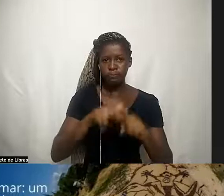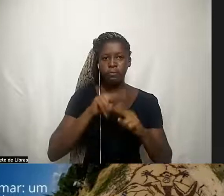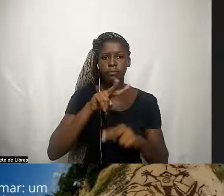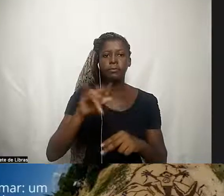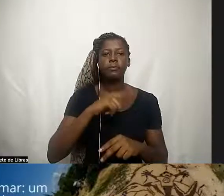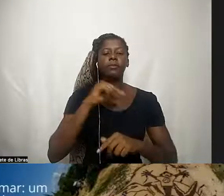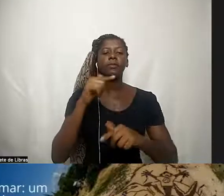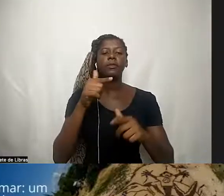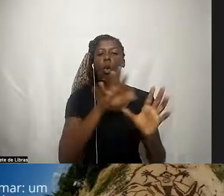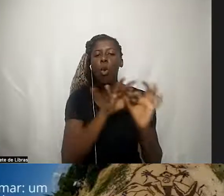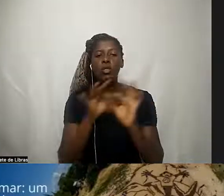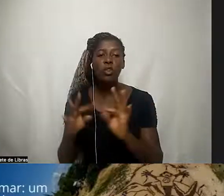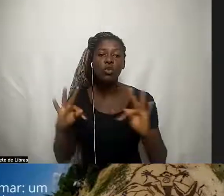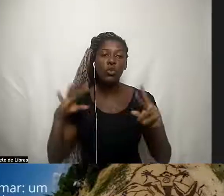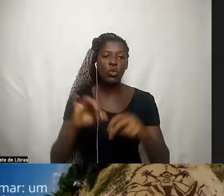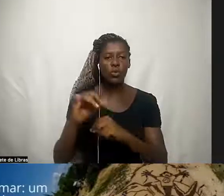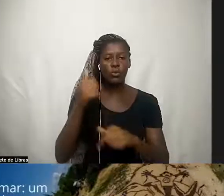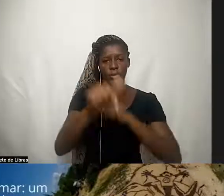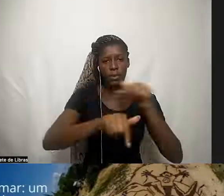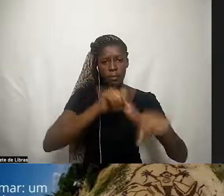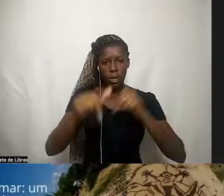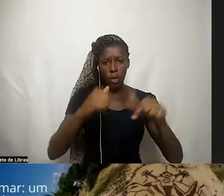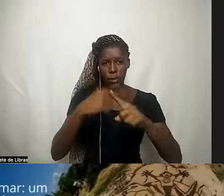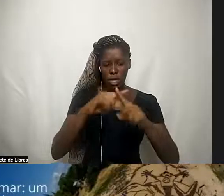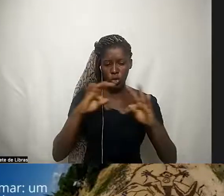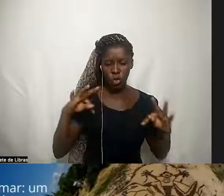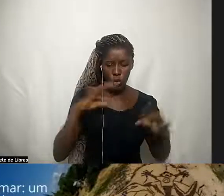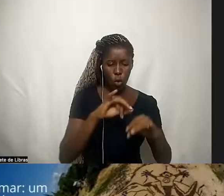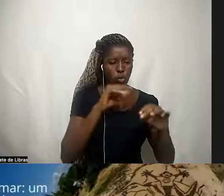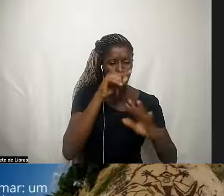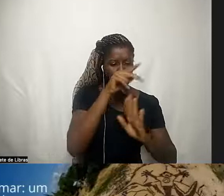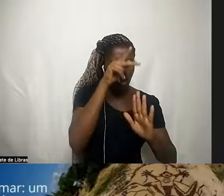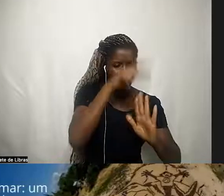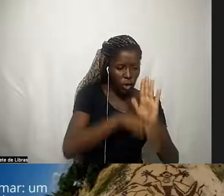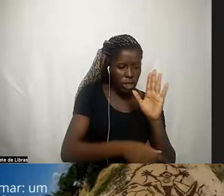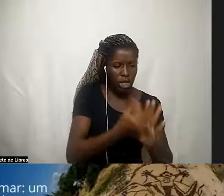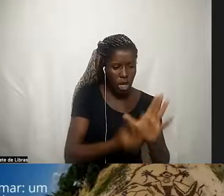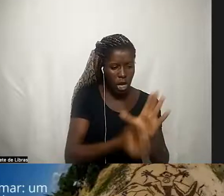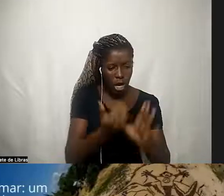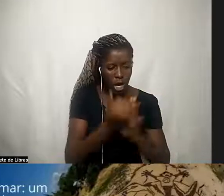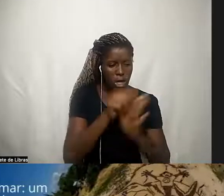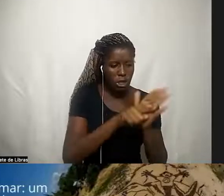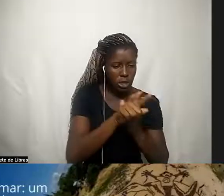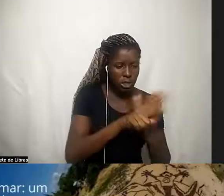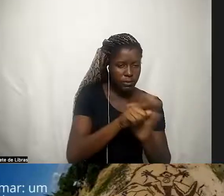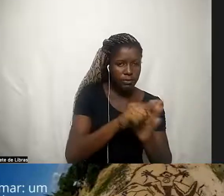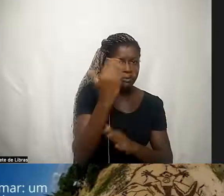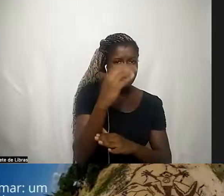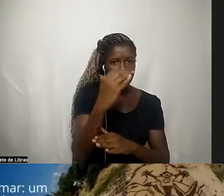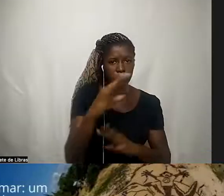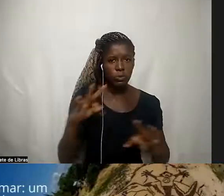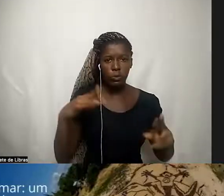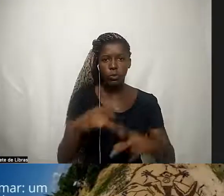So this axis involves everything in the work, because all the scientific knowledge that we generate and the public that we touch,